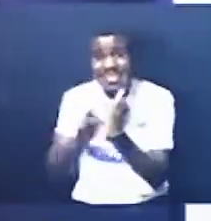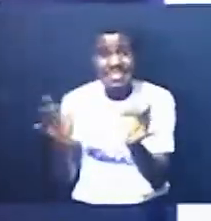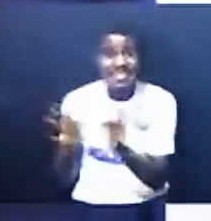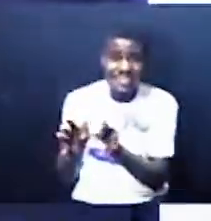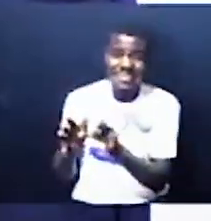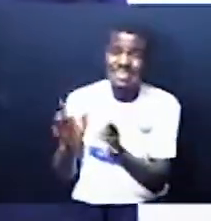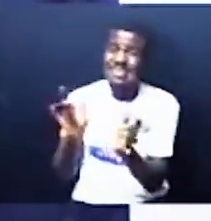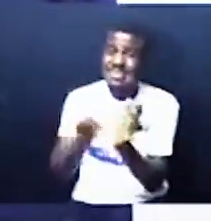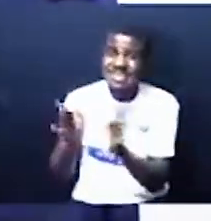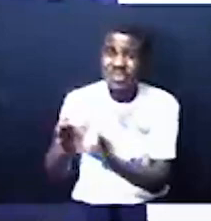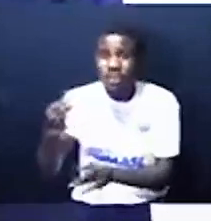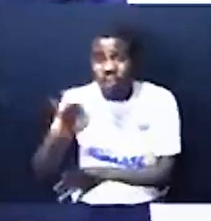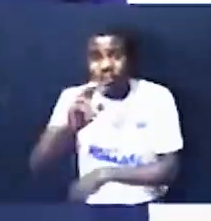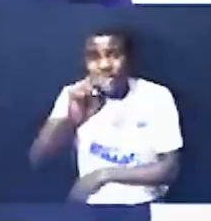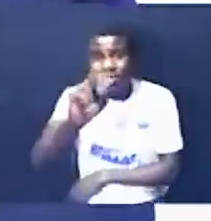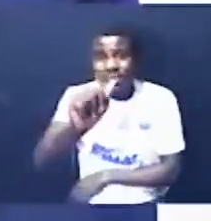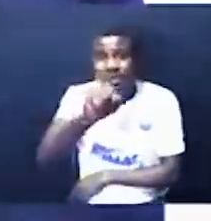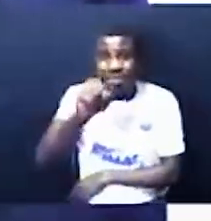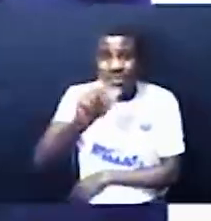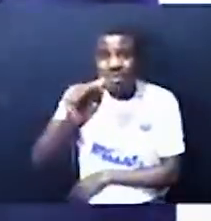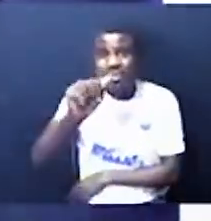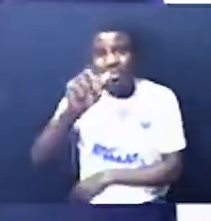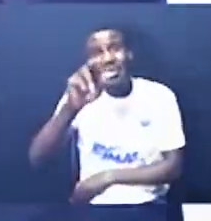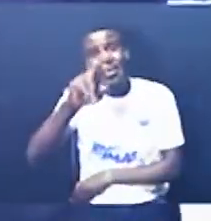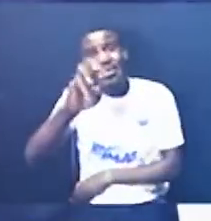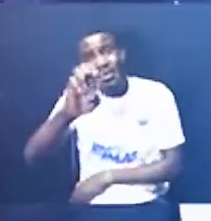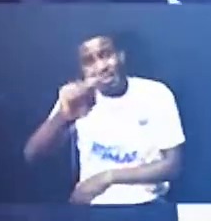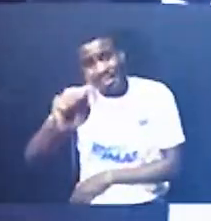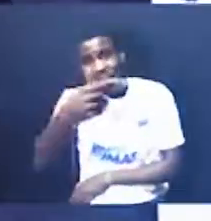Jesus of Nazareth, is the most popular name on